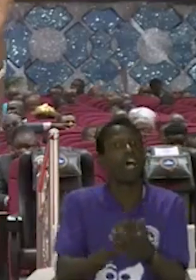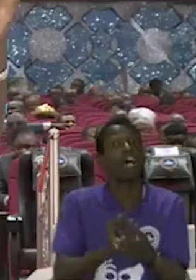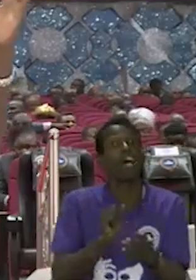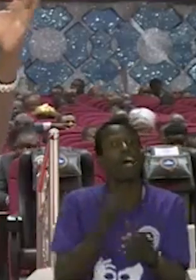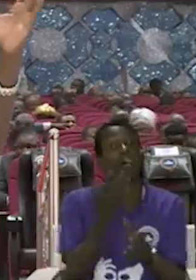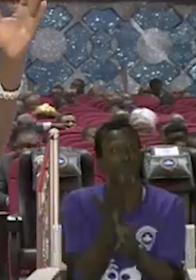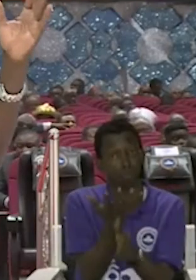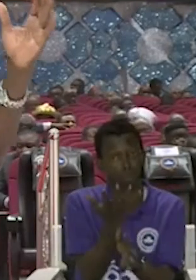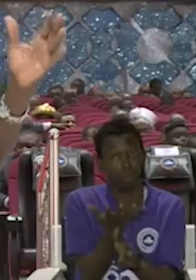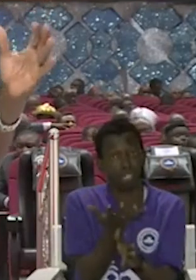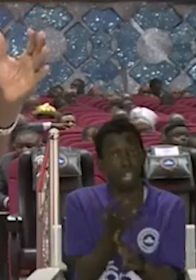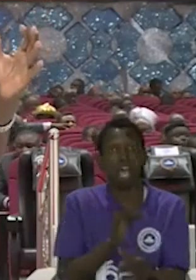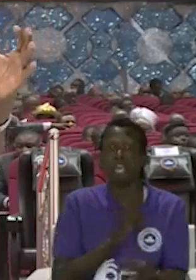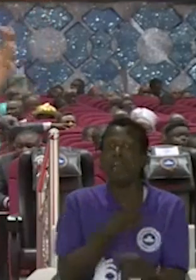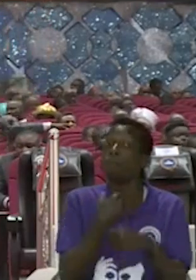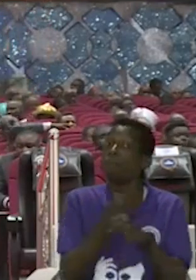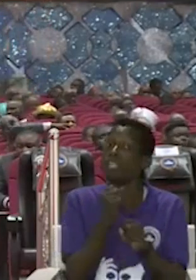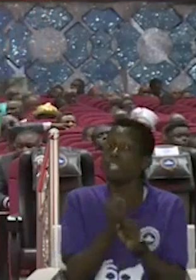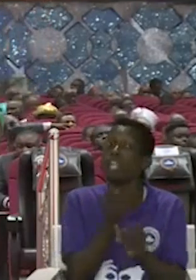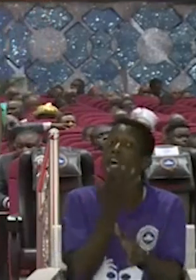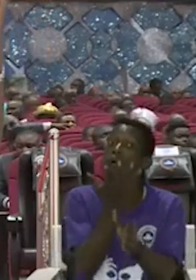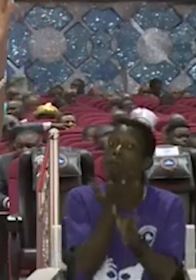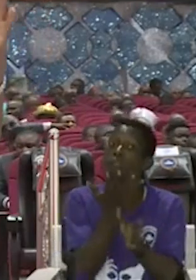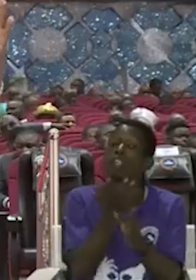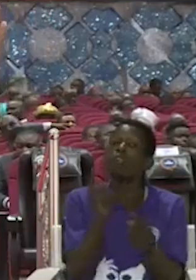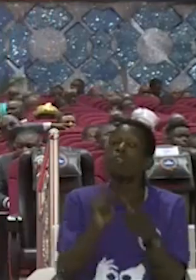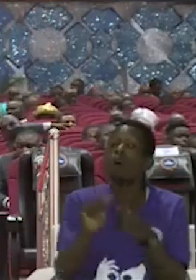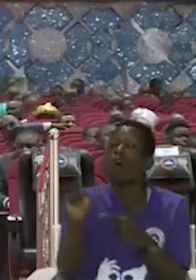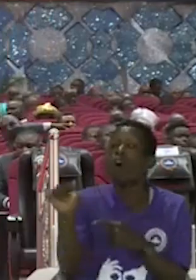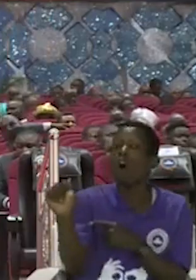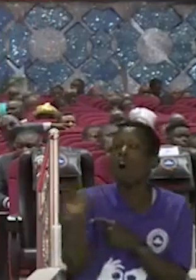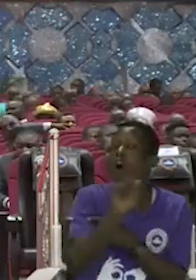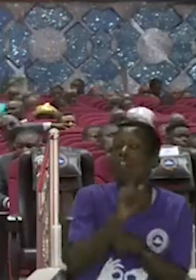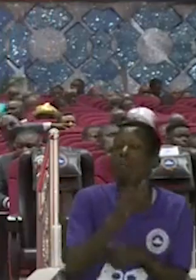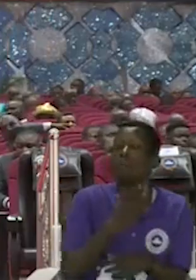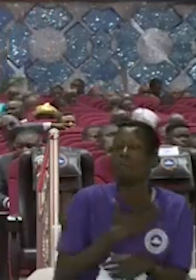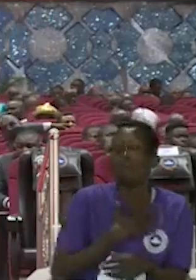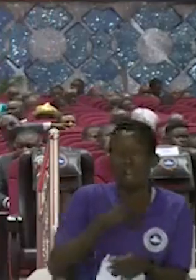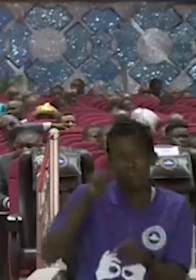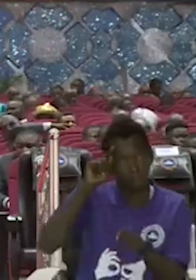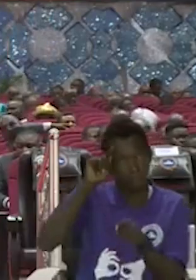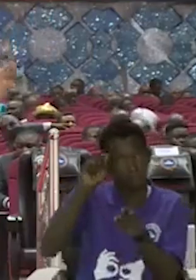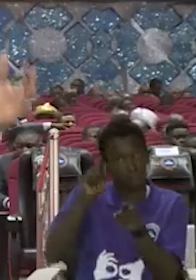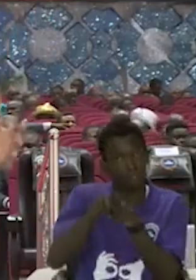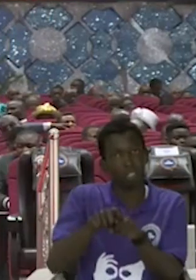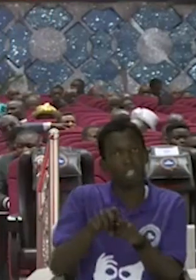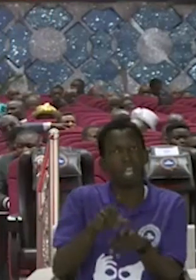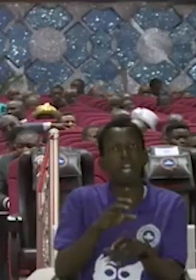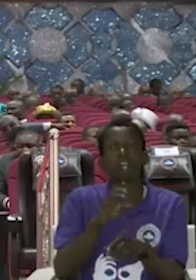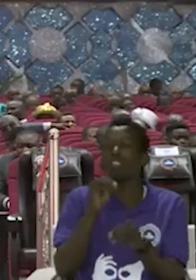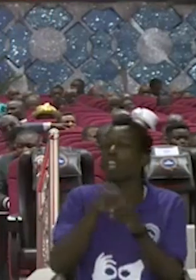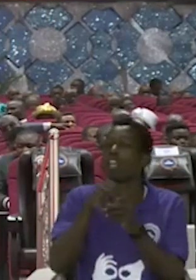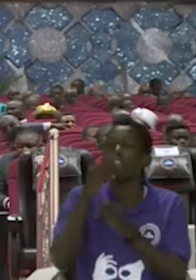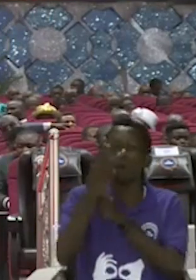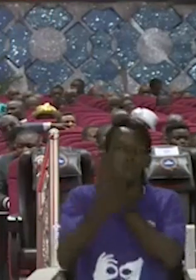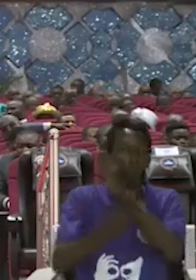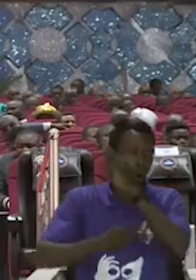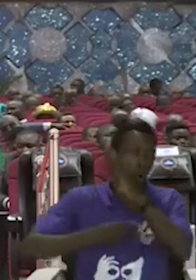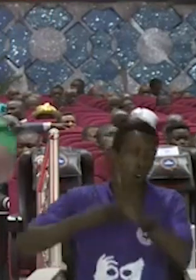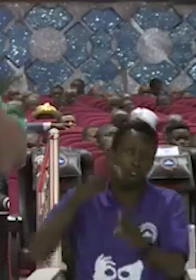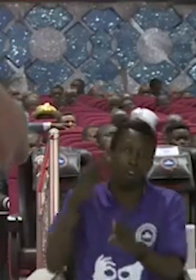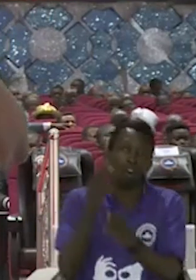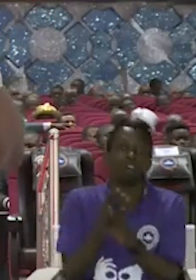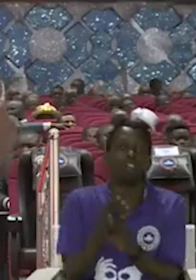I'm making an appeal to all my brothers all over the world